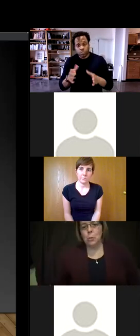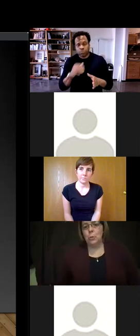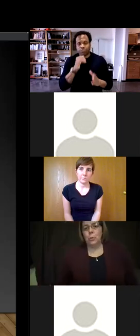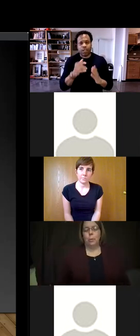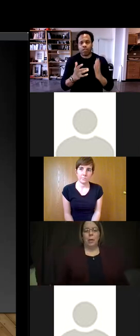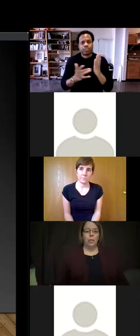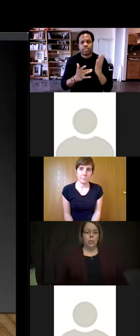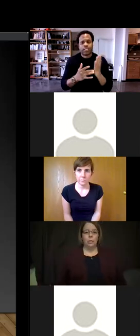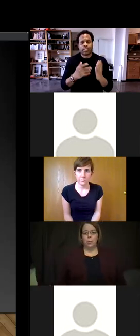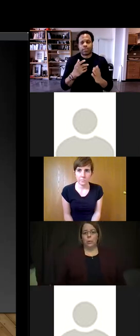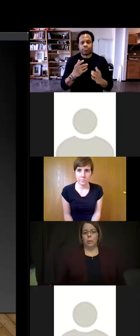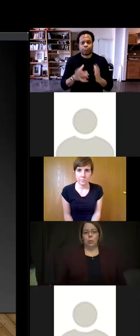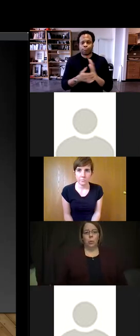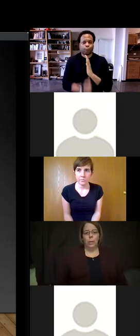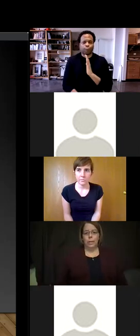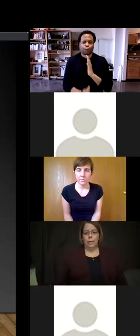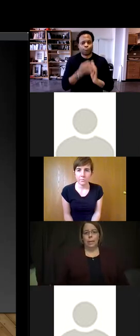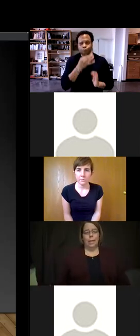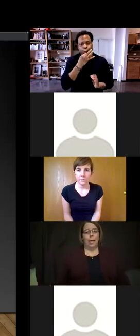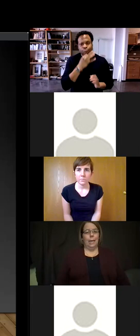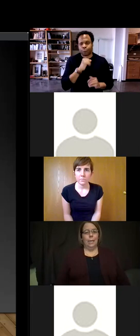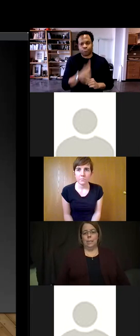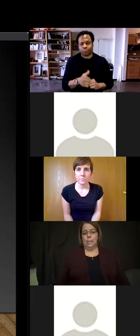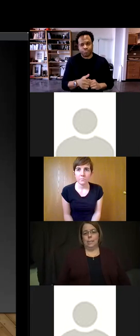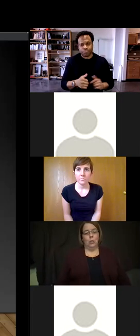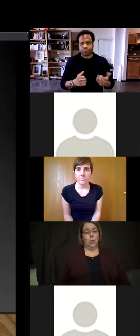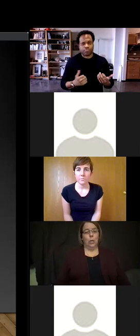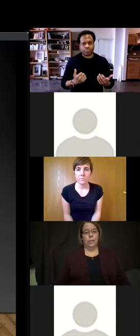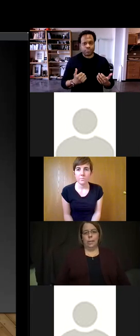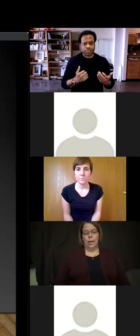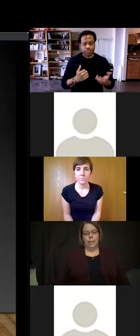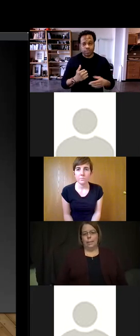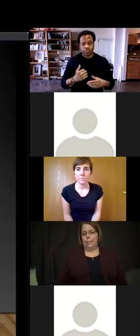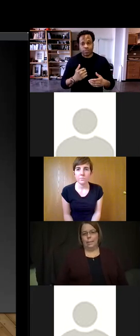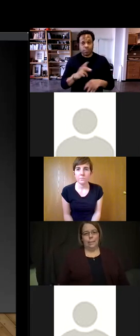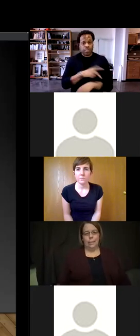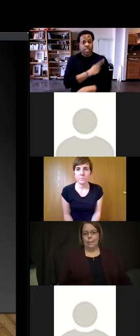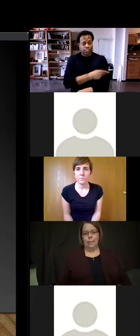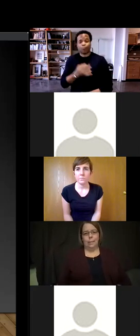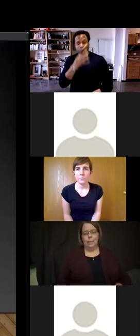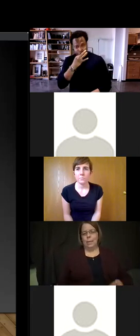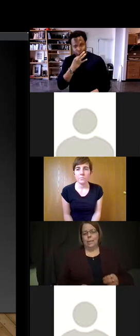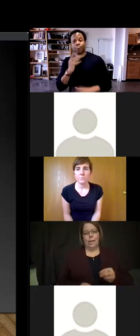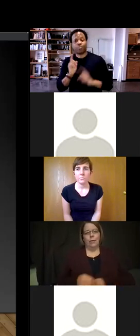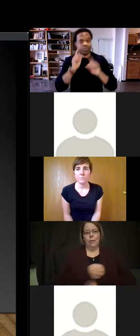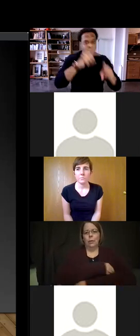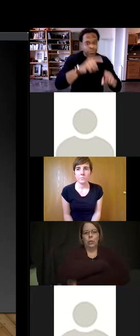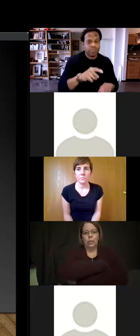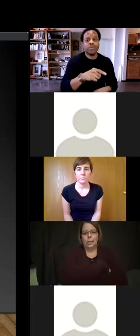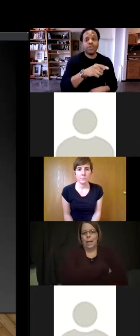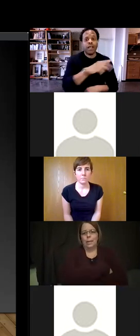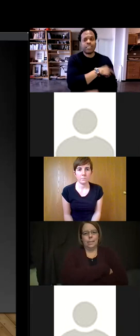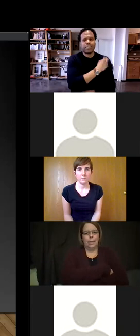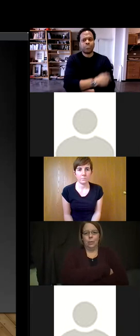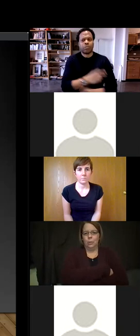Oftentimes too, a patient or an employee is just not tech savvy. They're